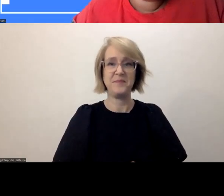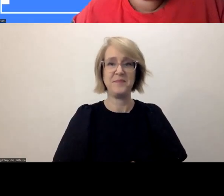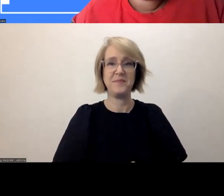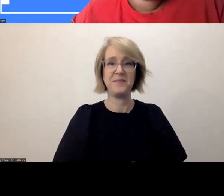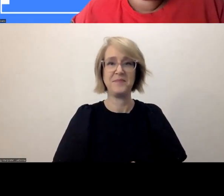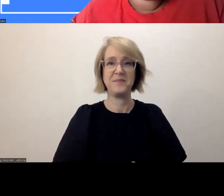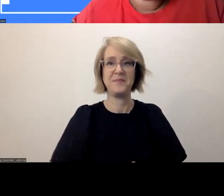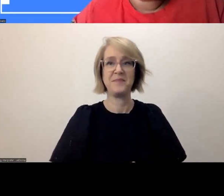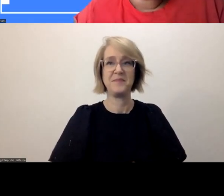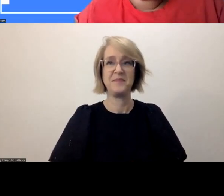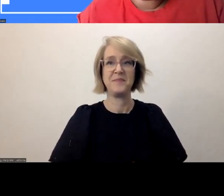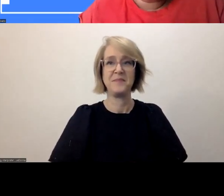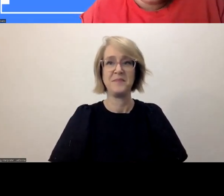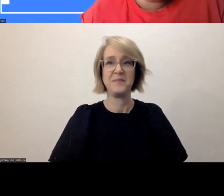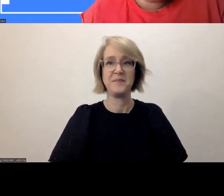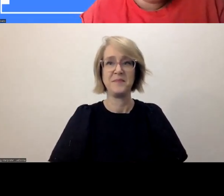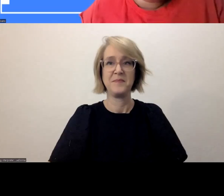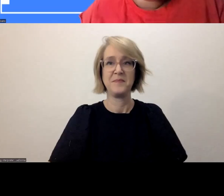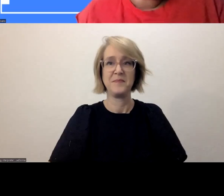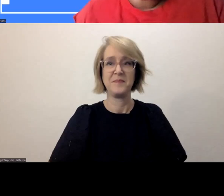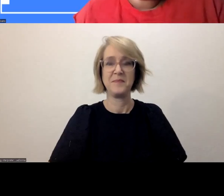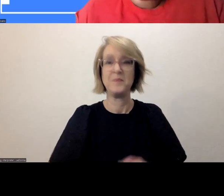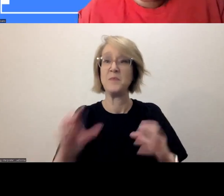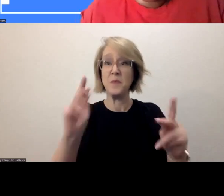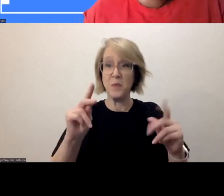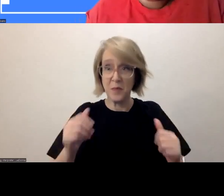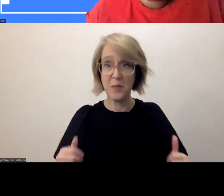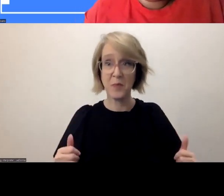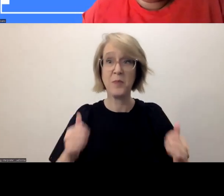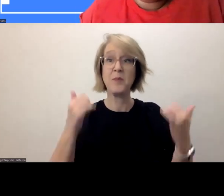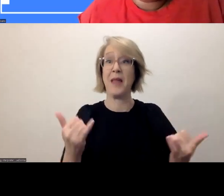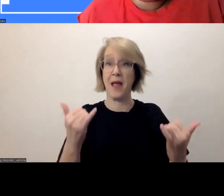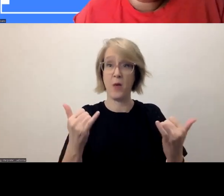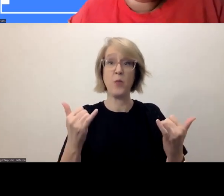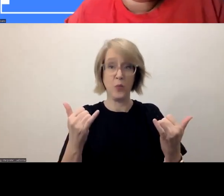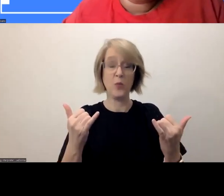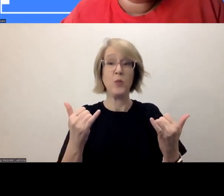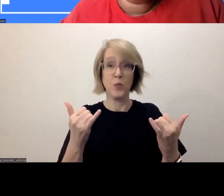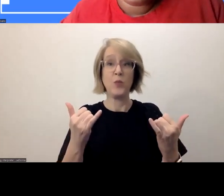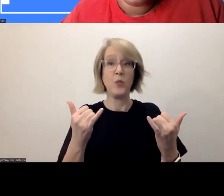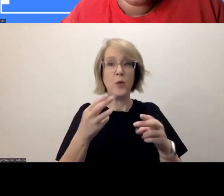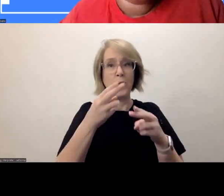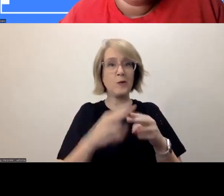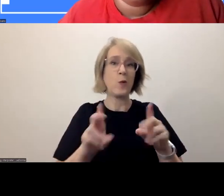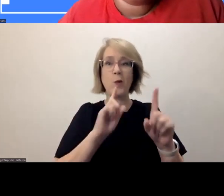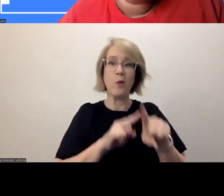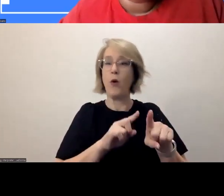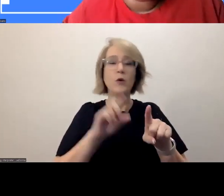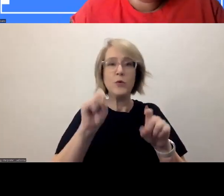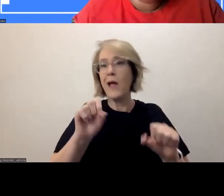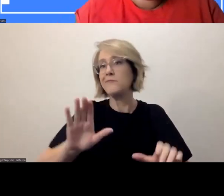So that puts us to the hot seat. I'm going to do a quick call You can raise your